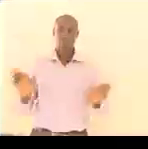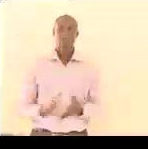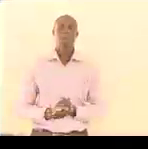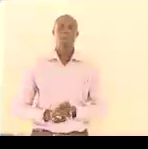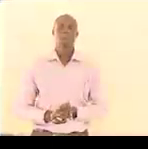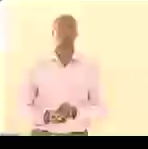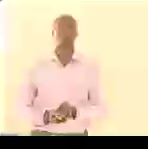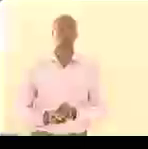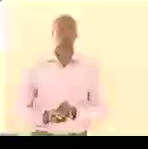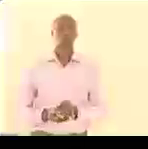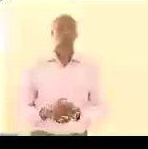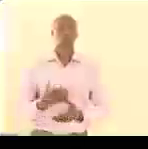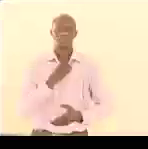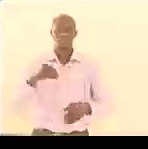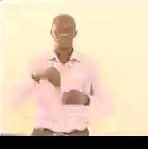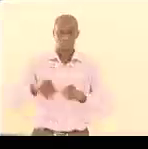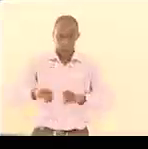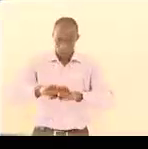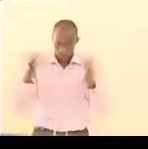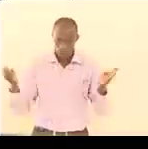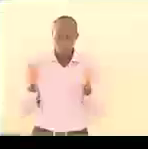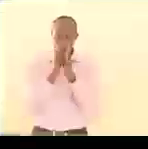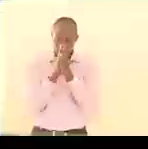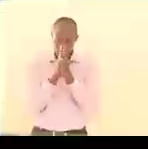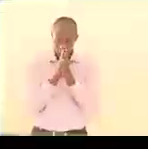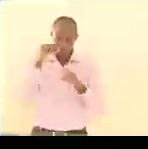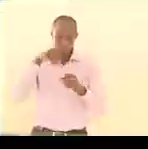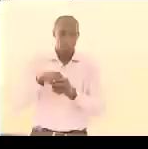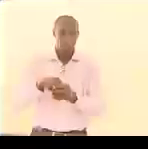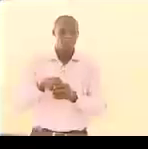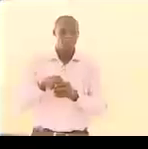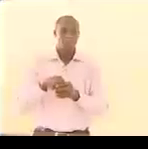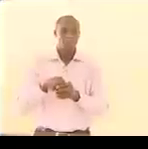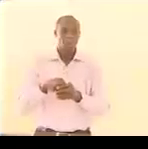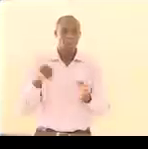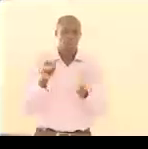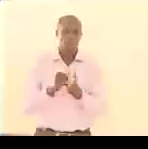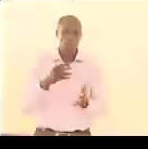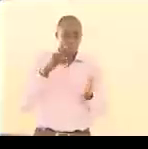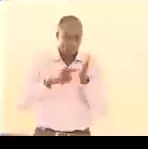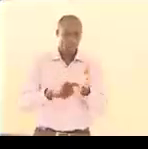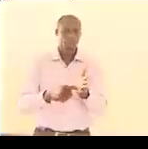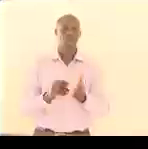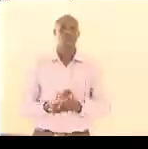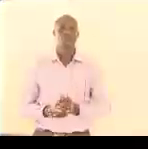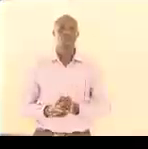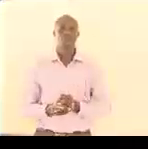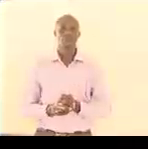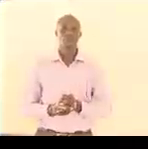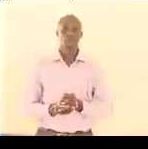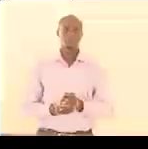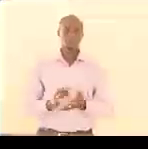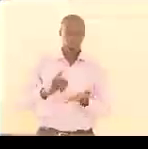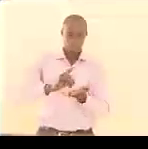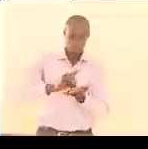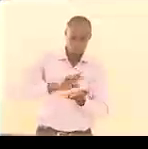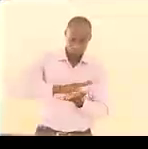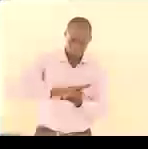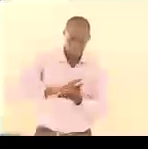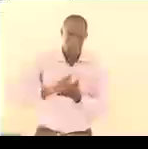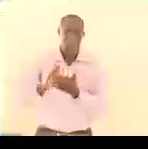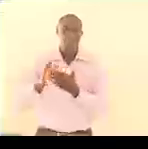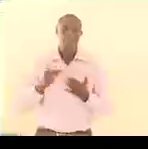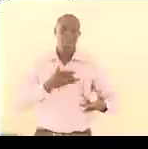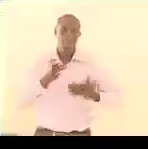Sunday. And in the opening prayer of this Mass, that was reflected. Divine